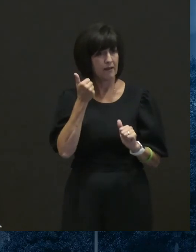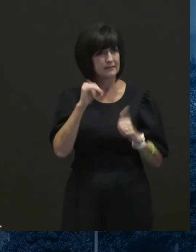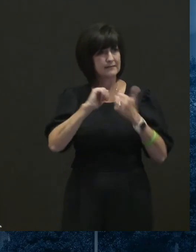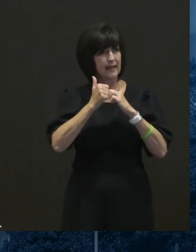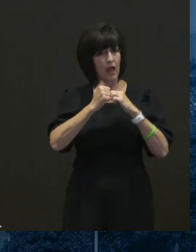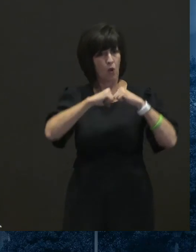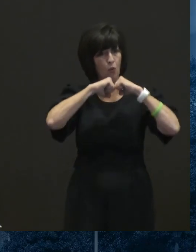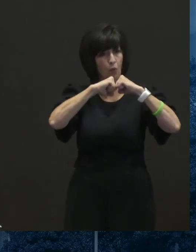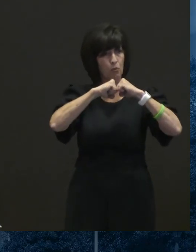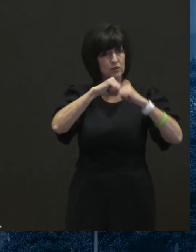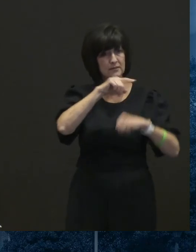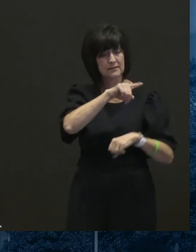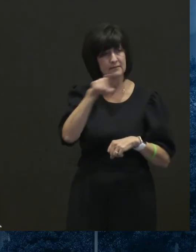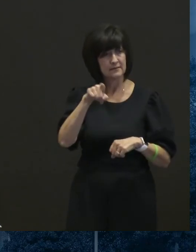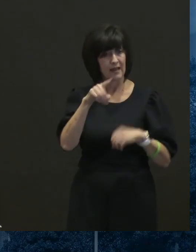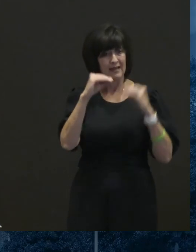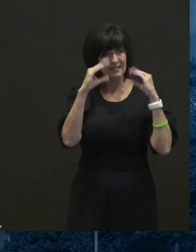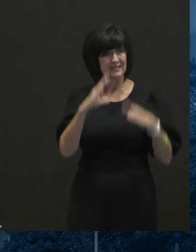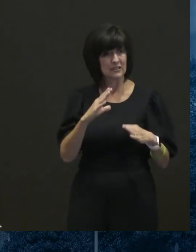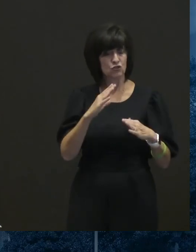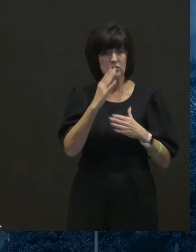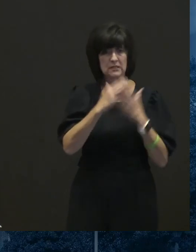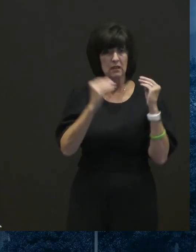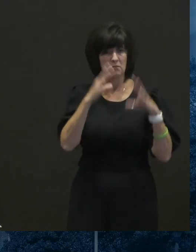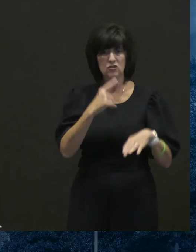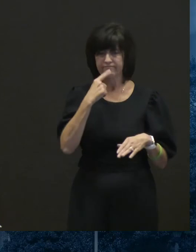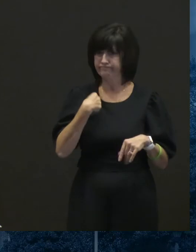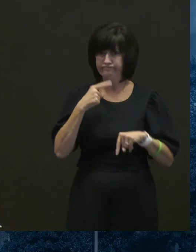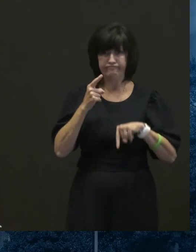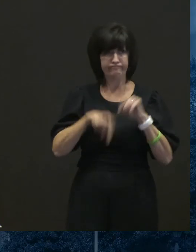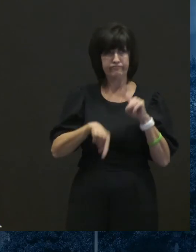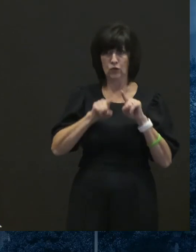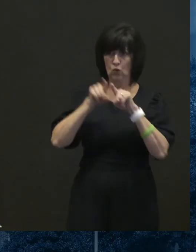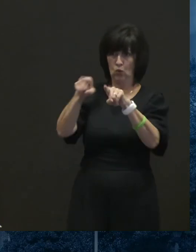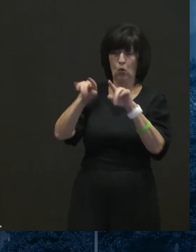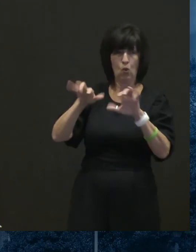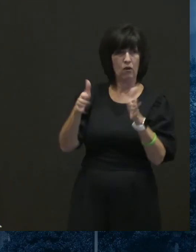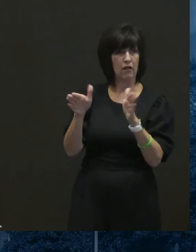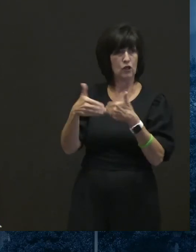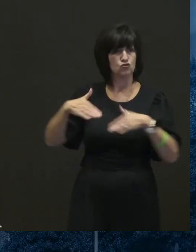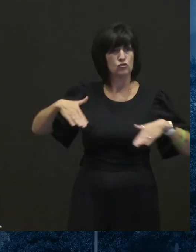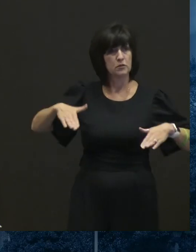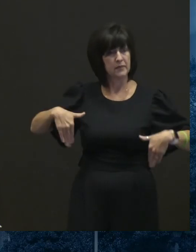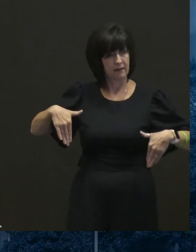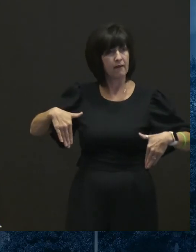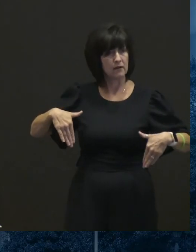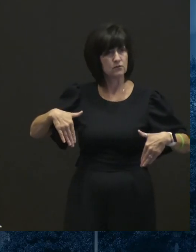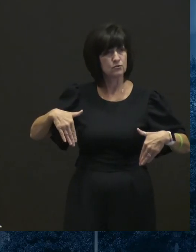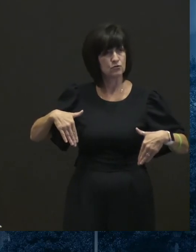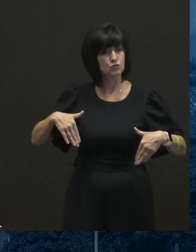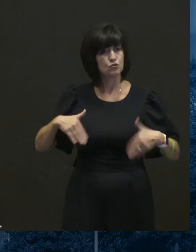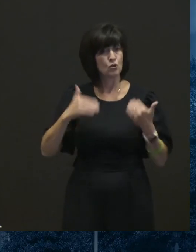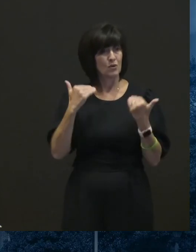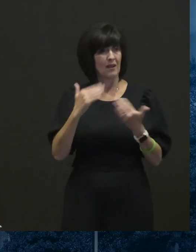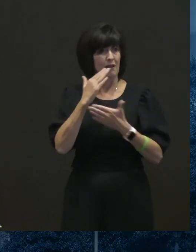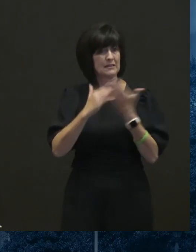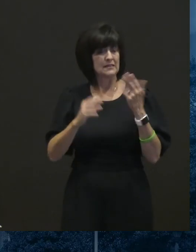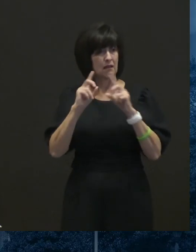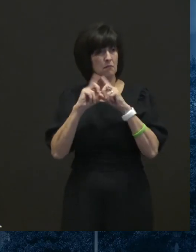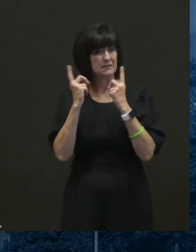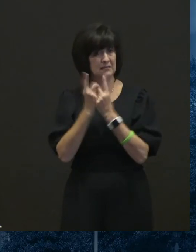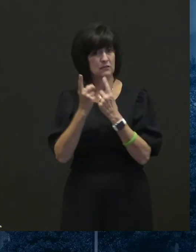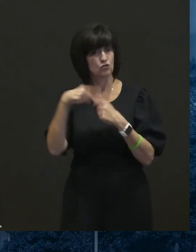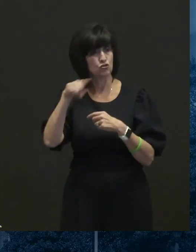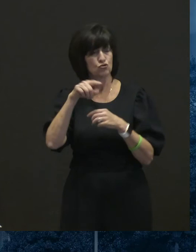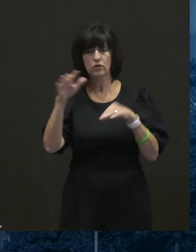condition and say, I can't be in a classroom. And so most districts now are fully remote. They're doing the remote